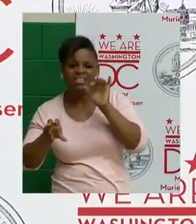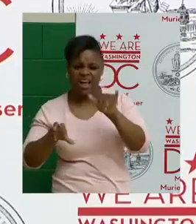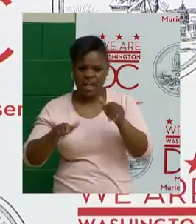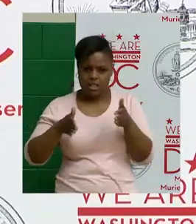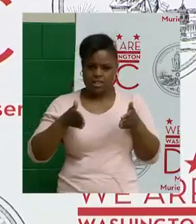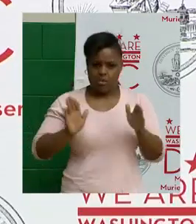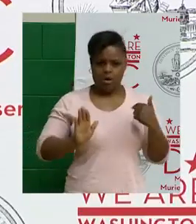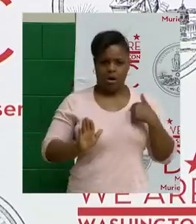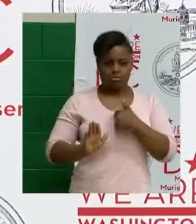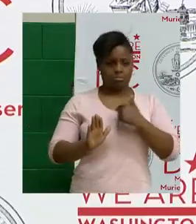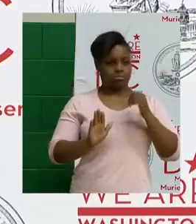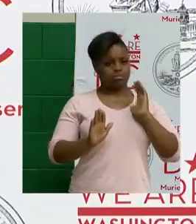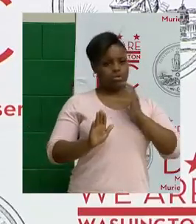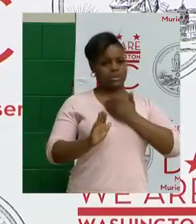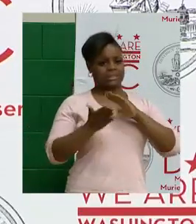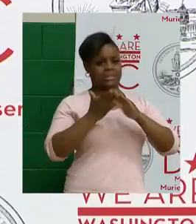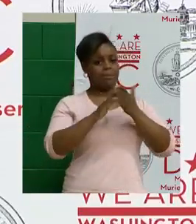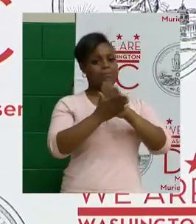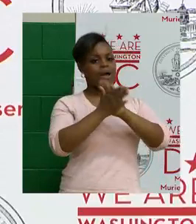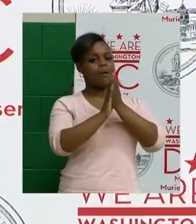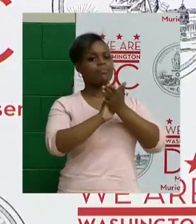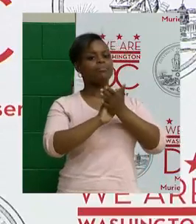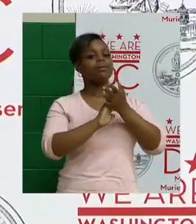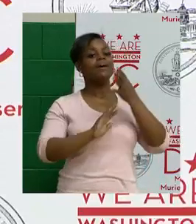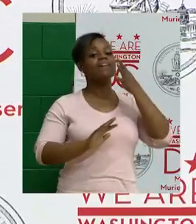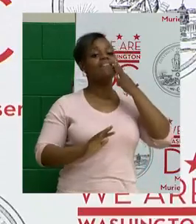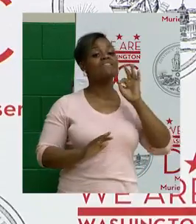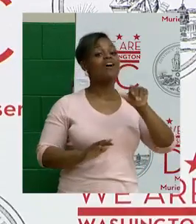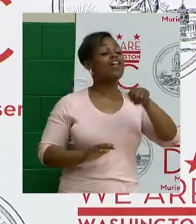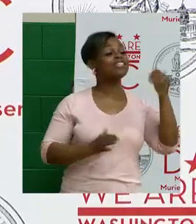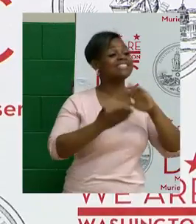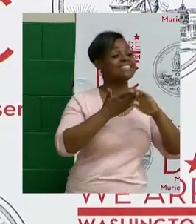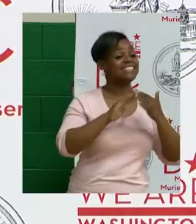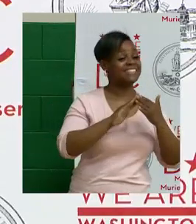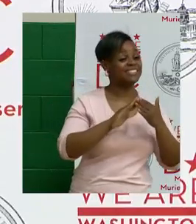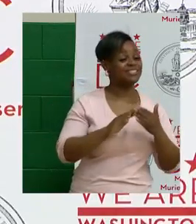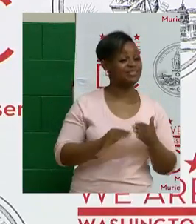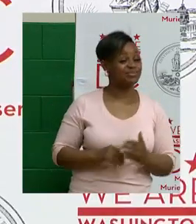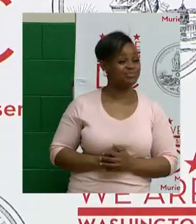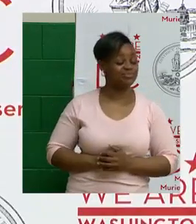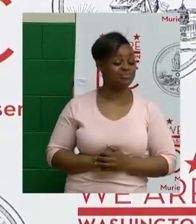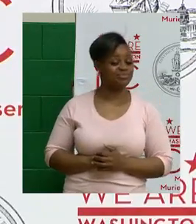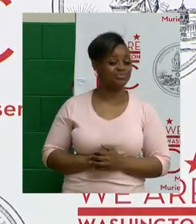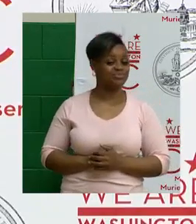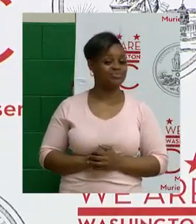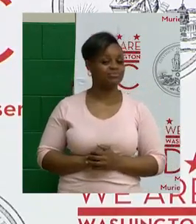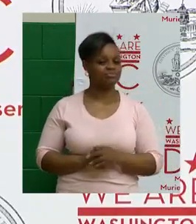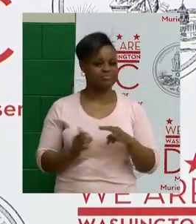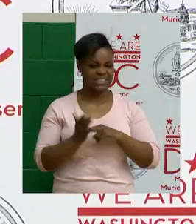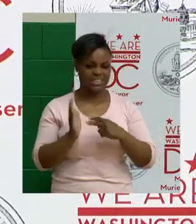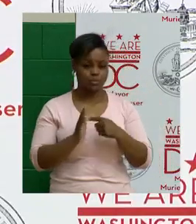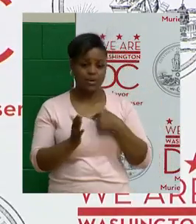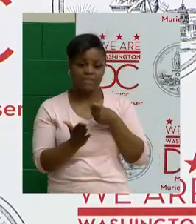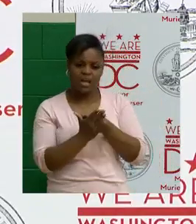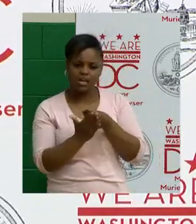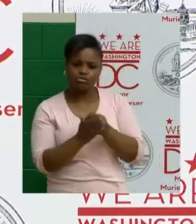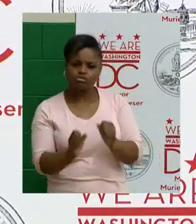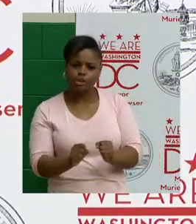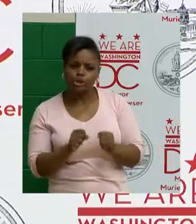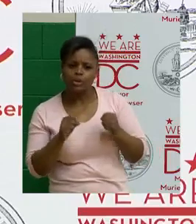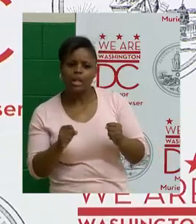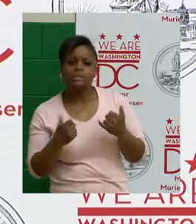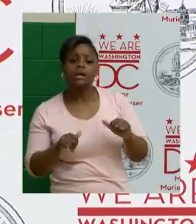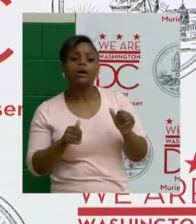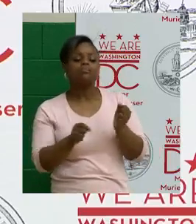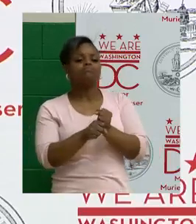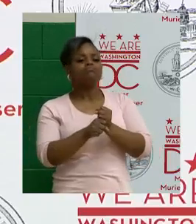city to be the envy of many cities around the world, that we're financially strong, that we're growing,